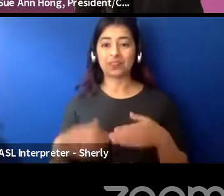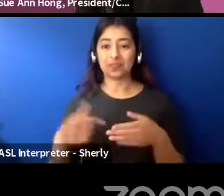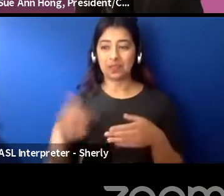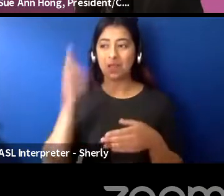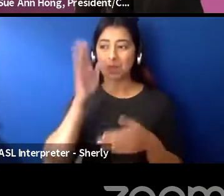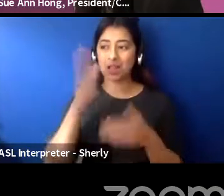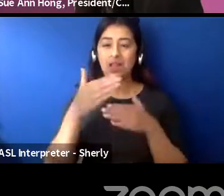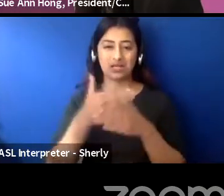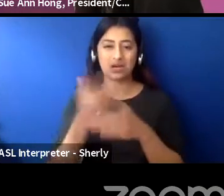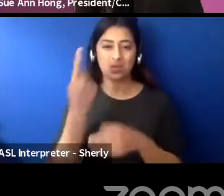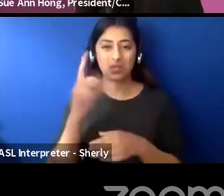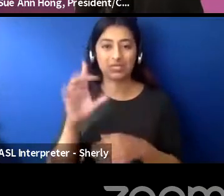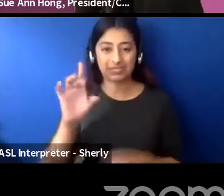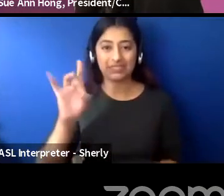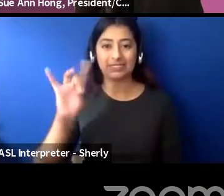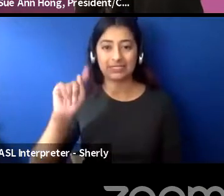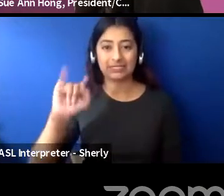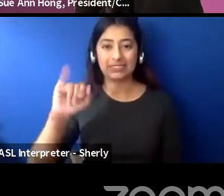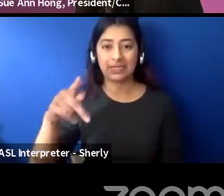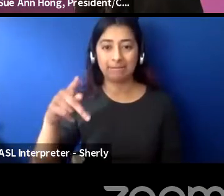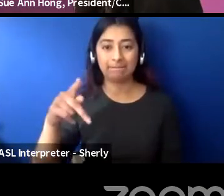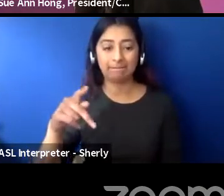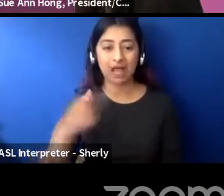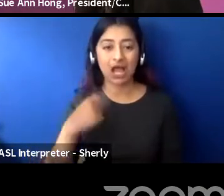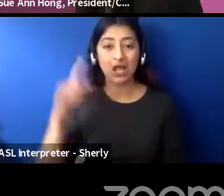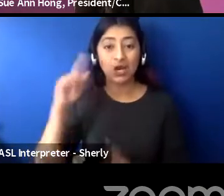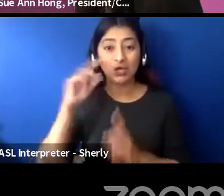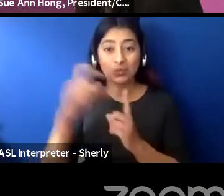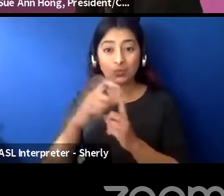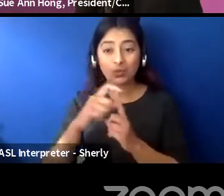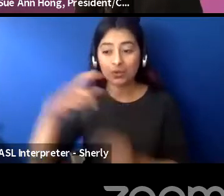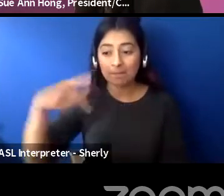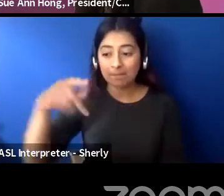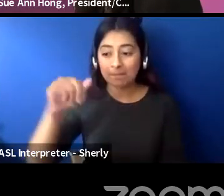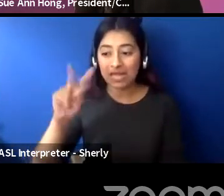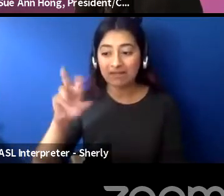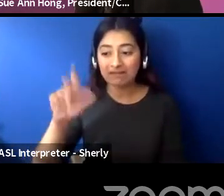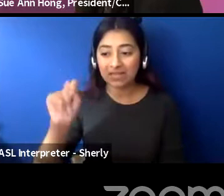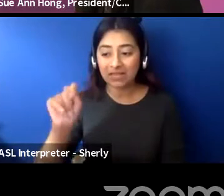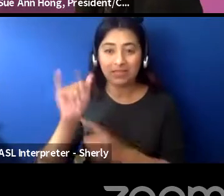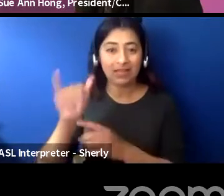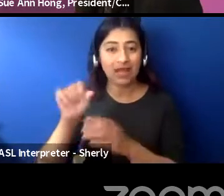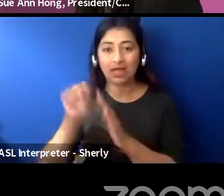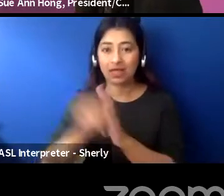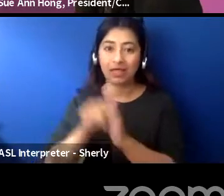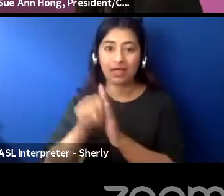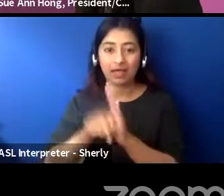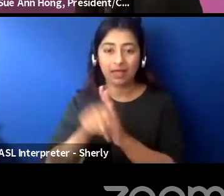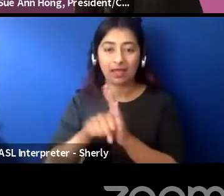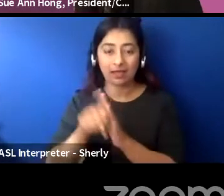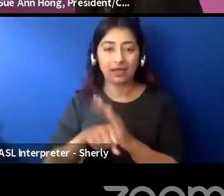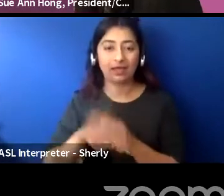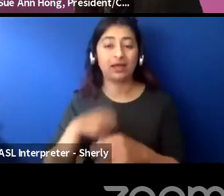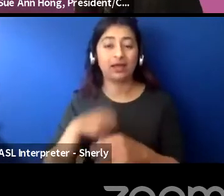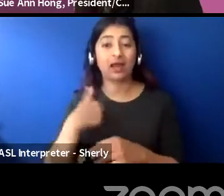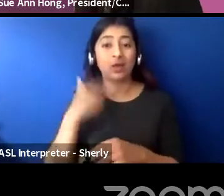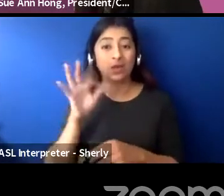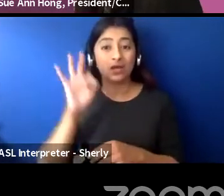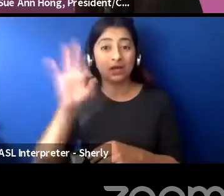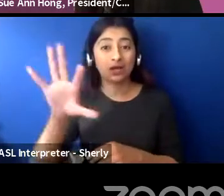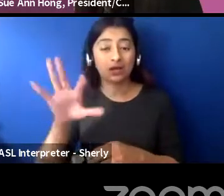tip. And I heard the word pivot, and I know it was overused. So my practical tip is to maintain